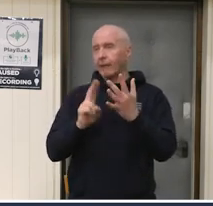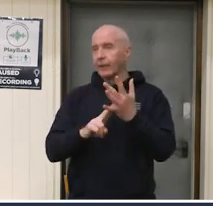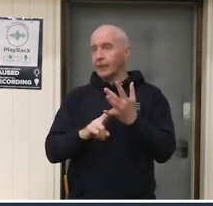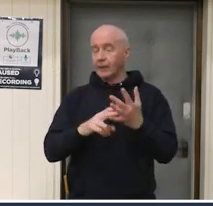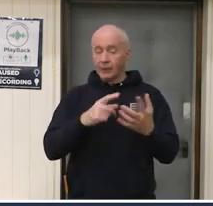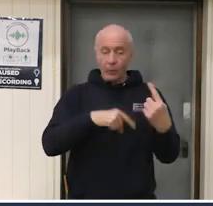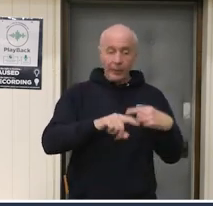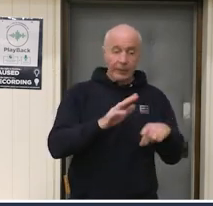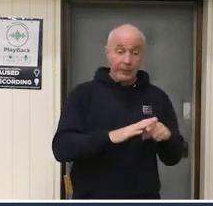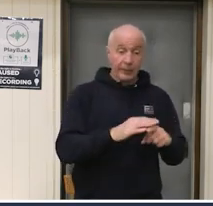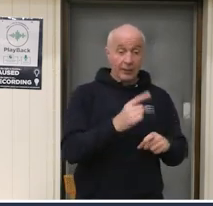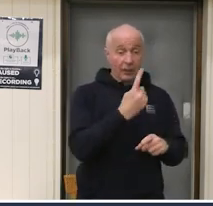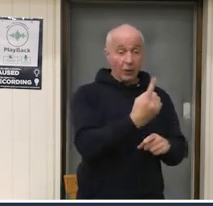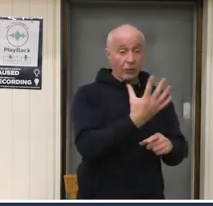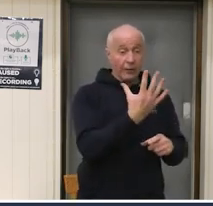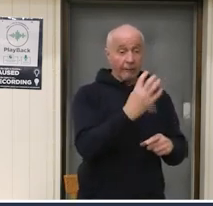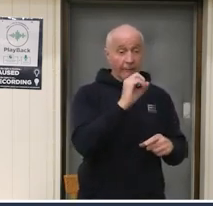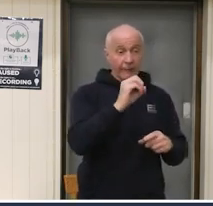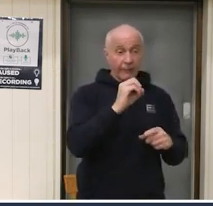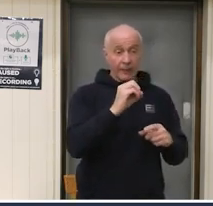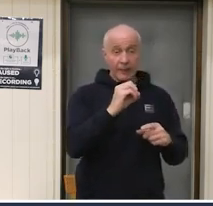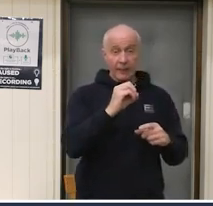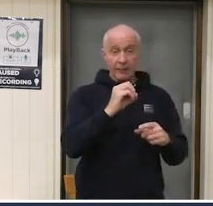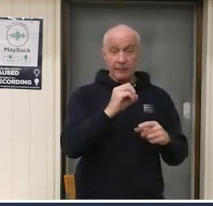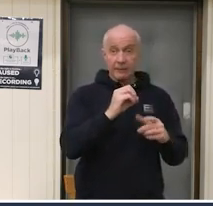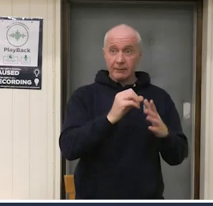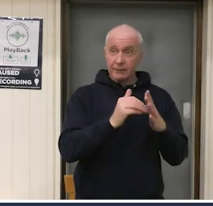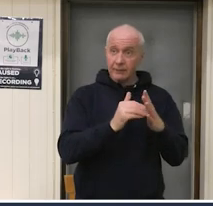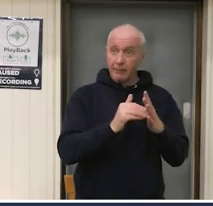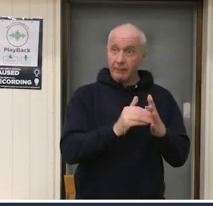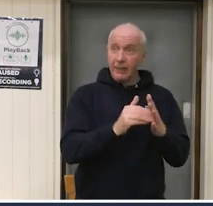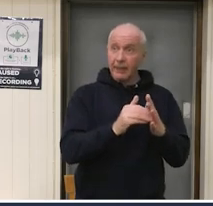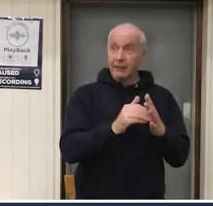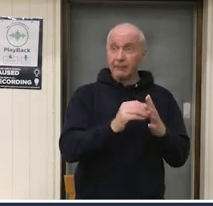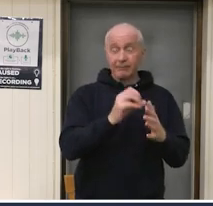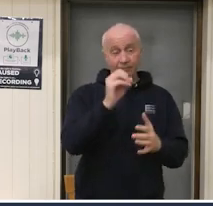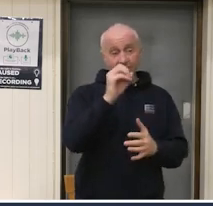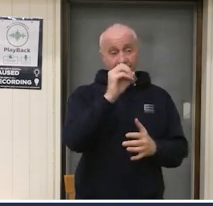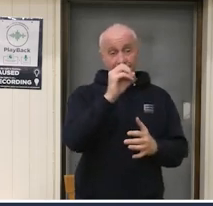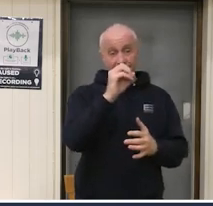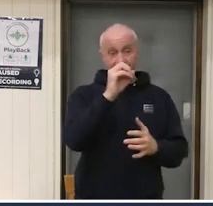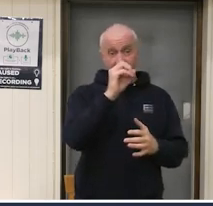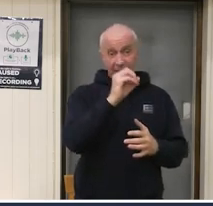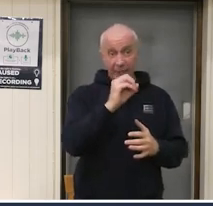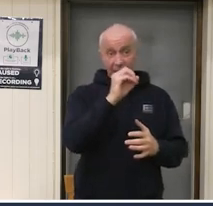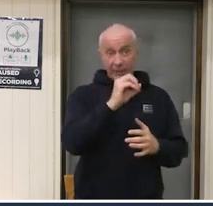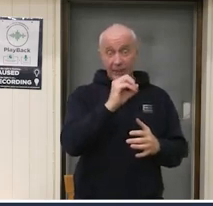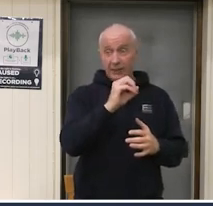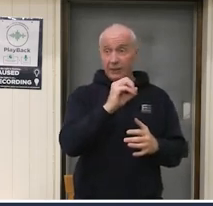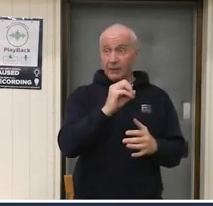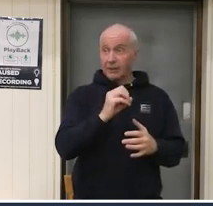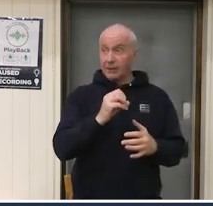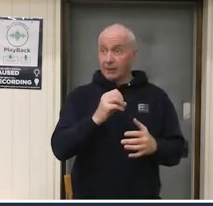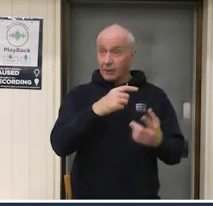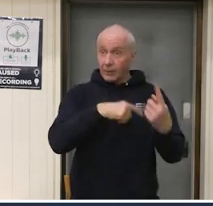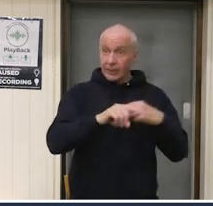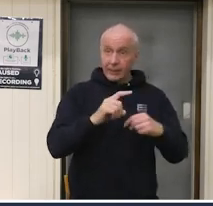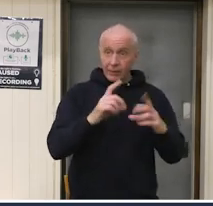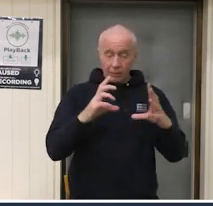So we need to go to 150 million degrees, right? And we need to keep that matter